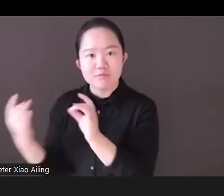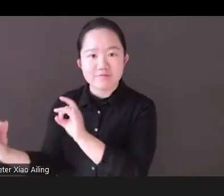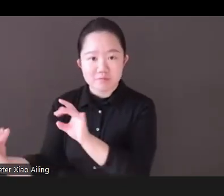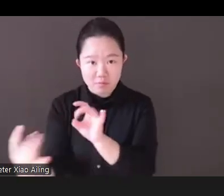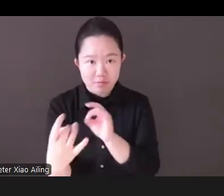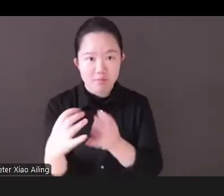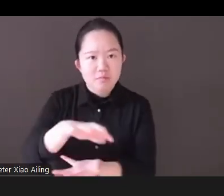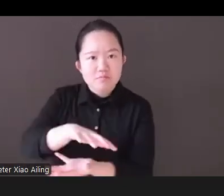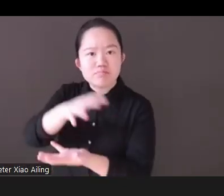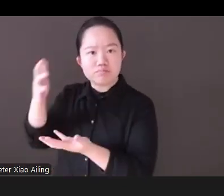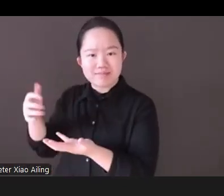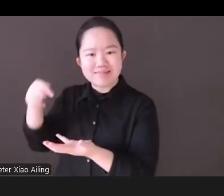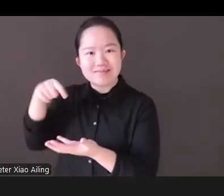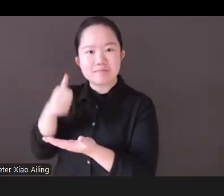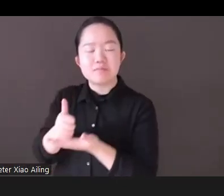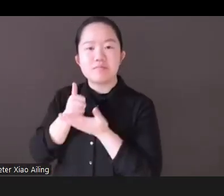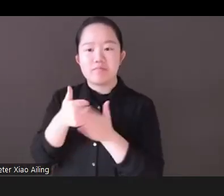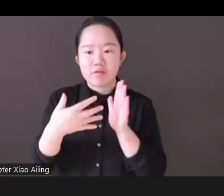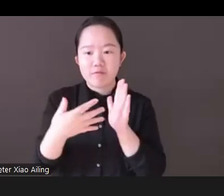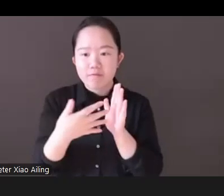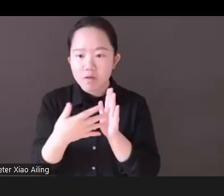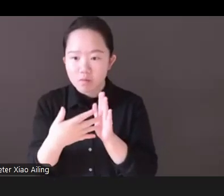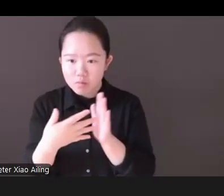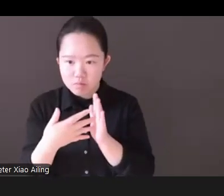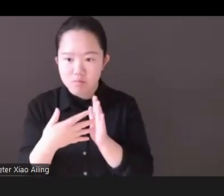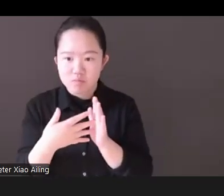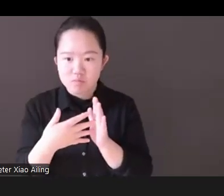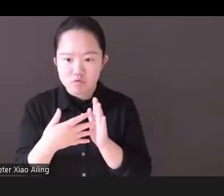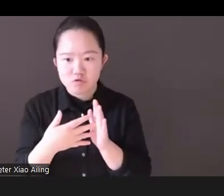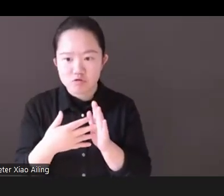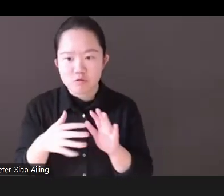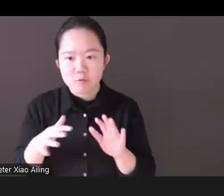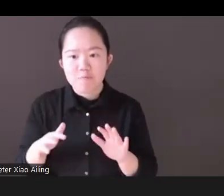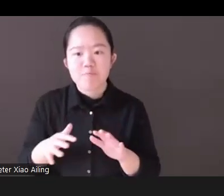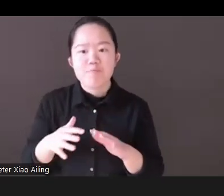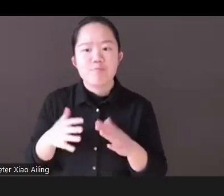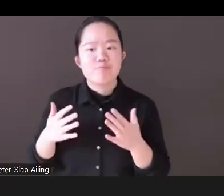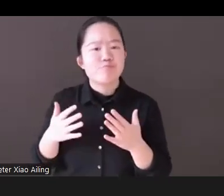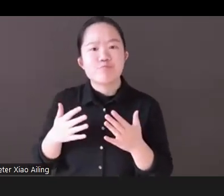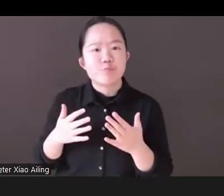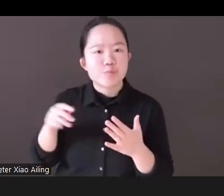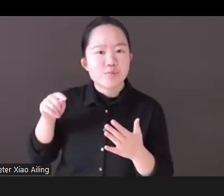automatic evaluations. So I don't think that we probably won't need much of